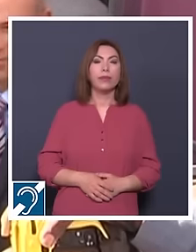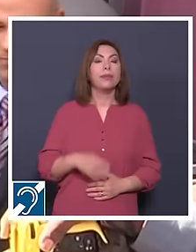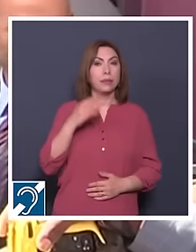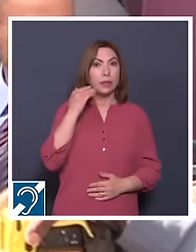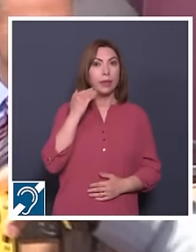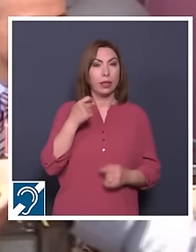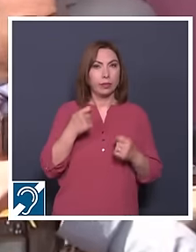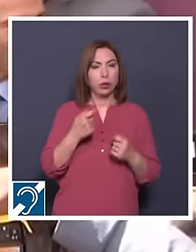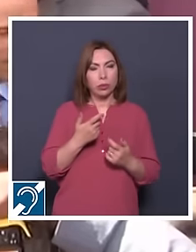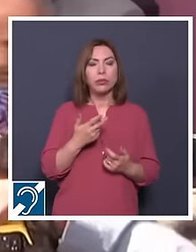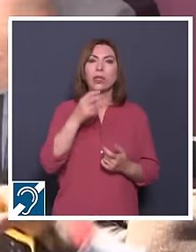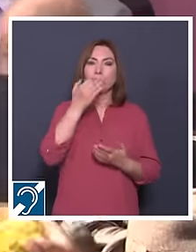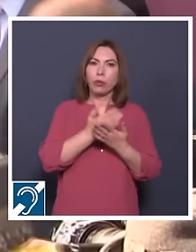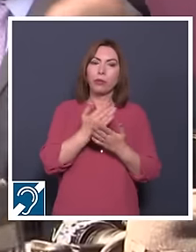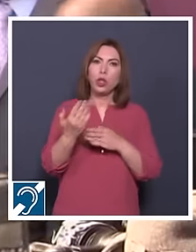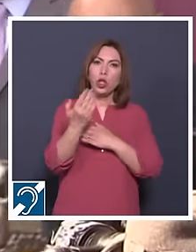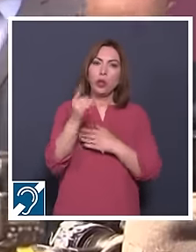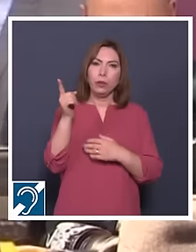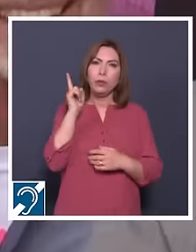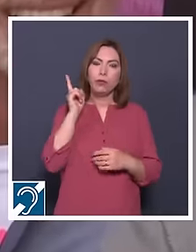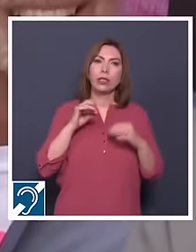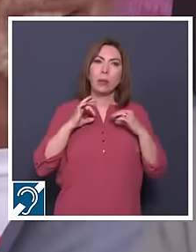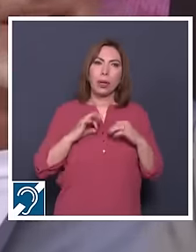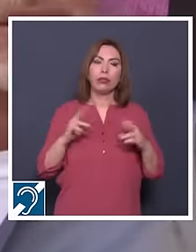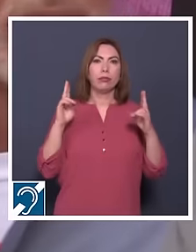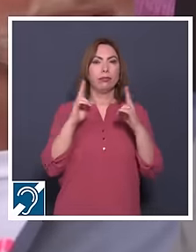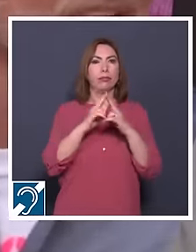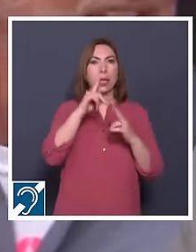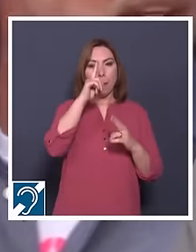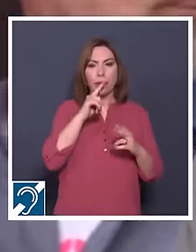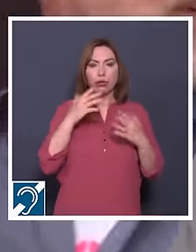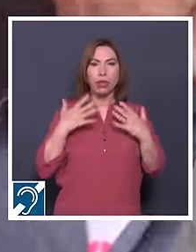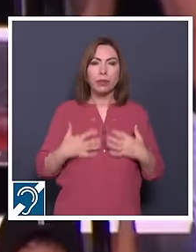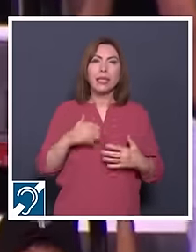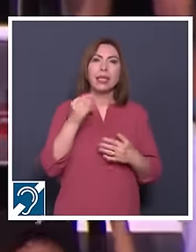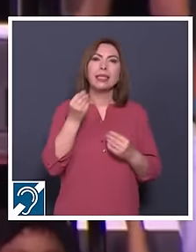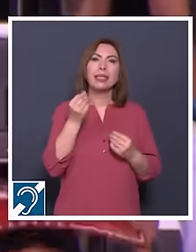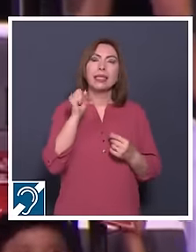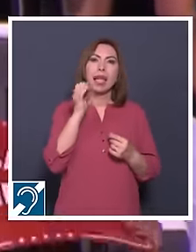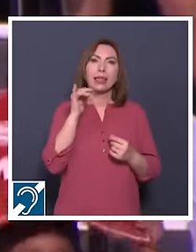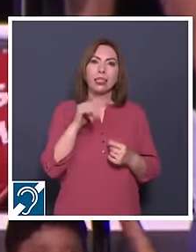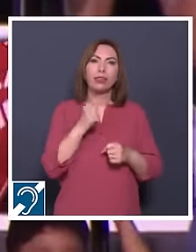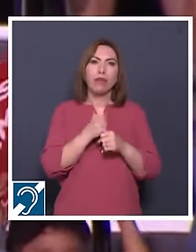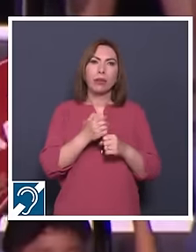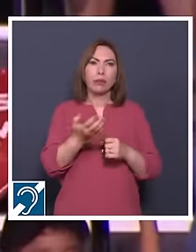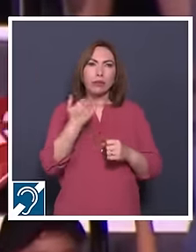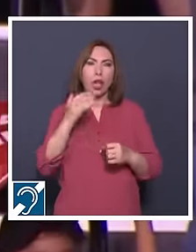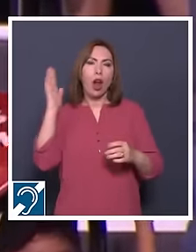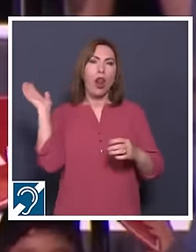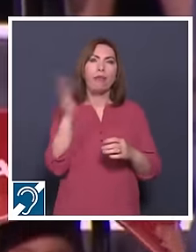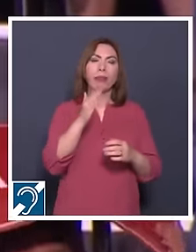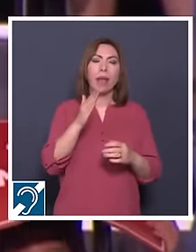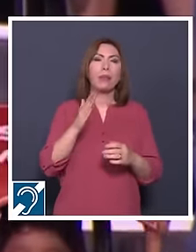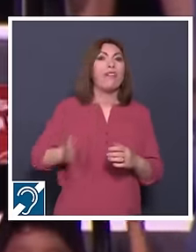Stormy Daniels a povestit că la hotel, fostul președinte a întâmpinat-o în pijamale de satin și a provocat-o să-l lovească cu palma peste